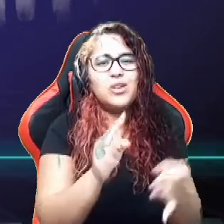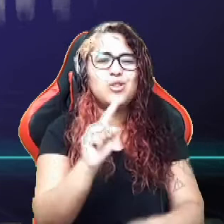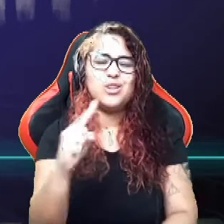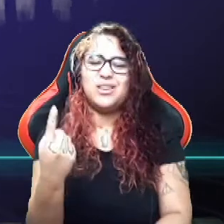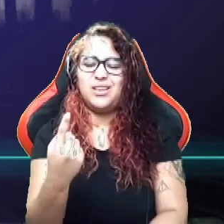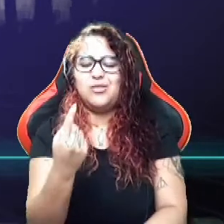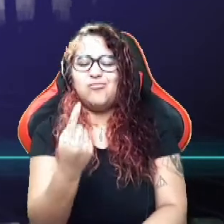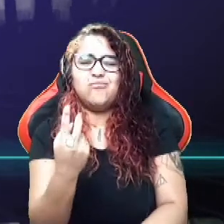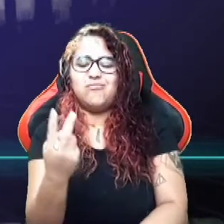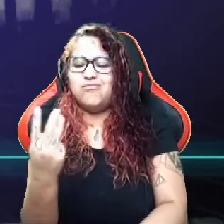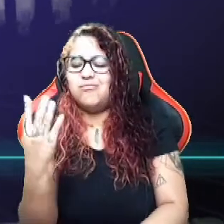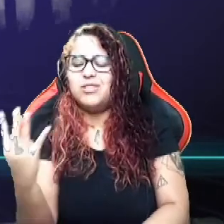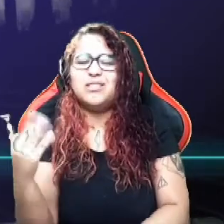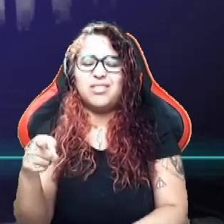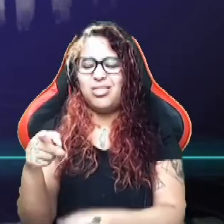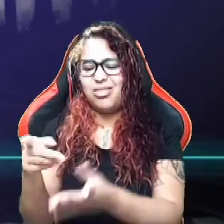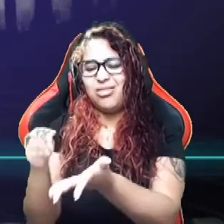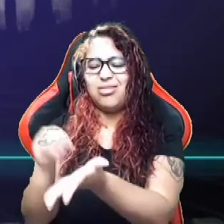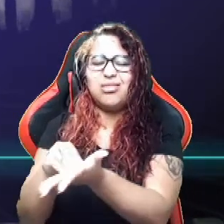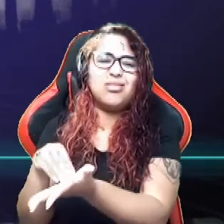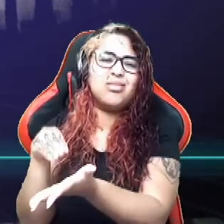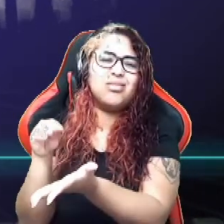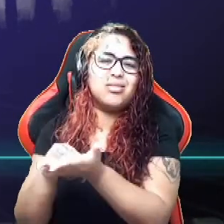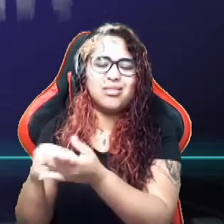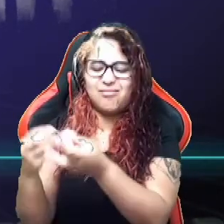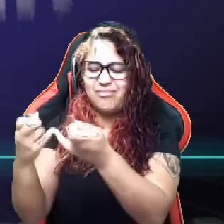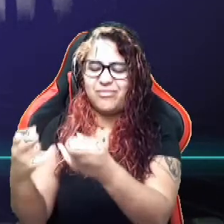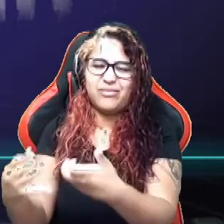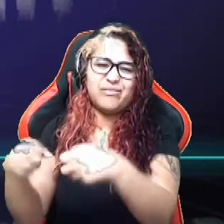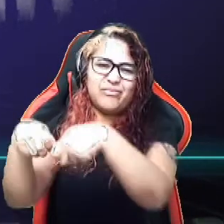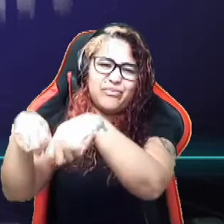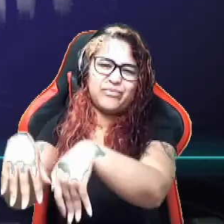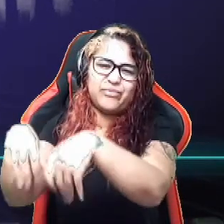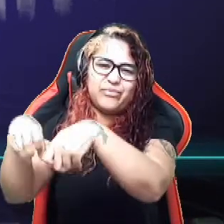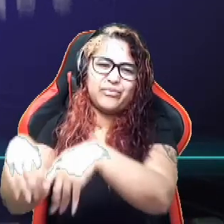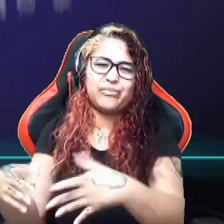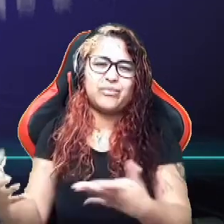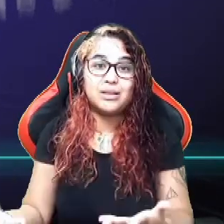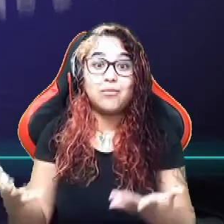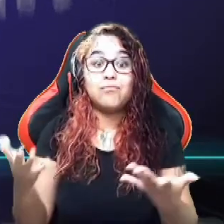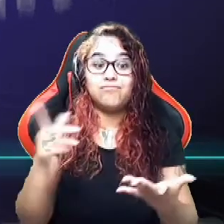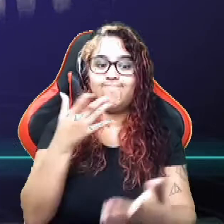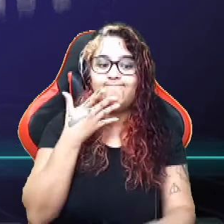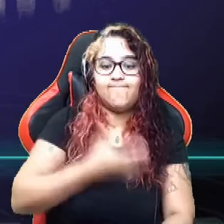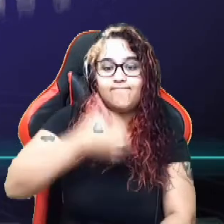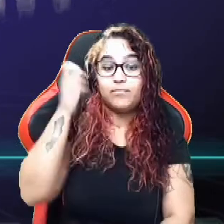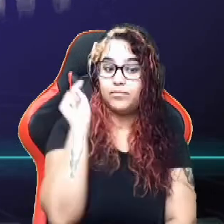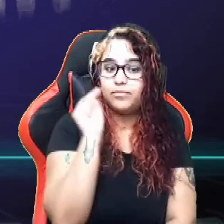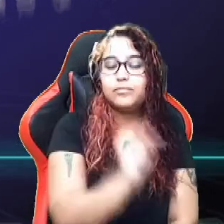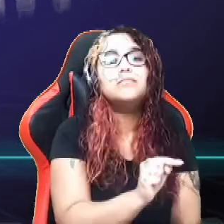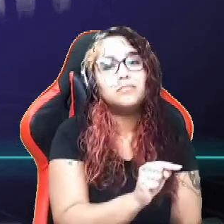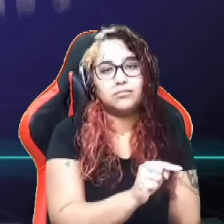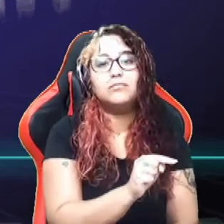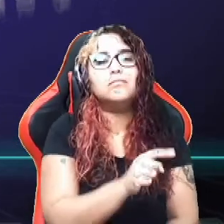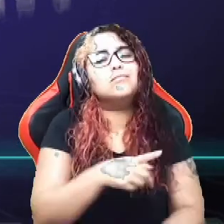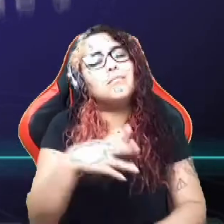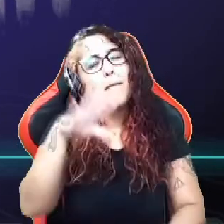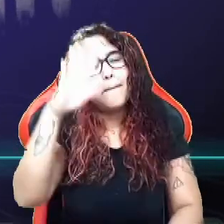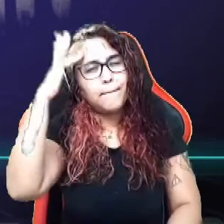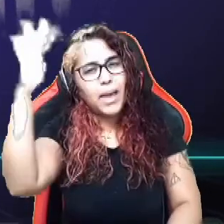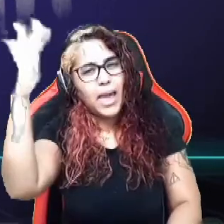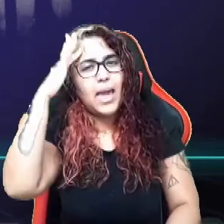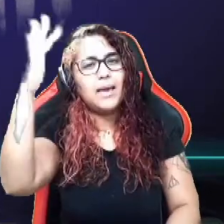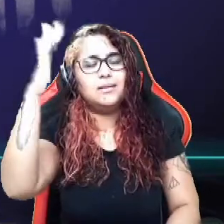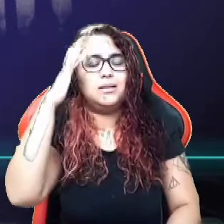one perfect video than 4 badly edited videos. So think about what I've